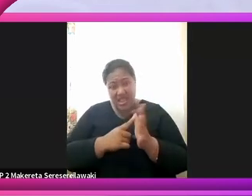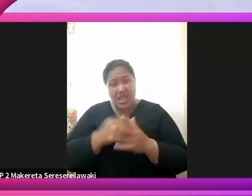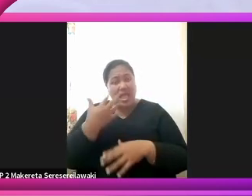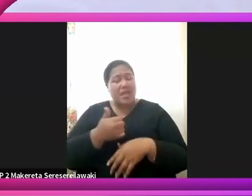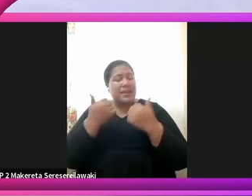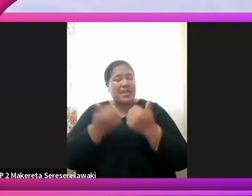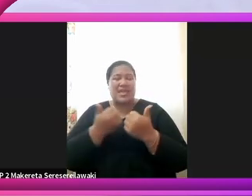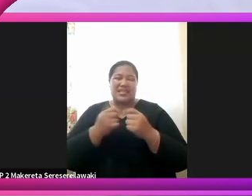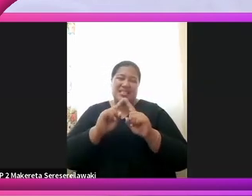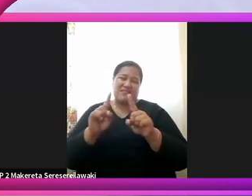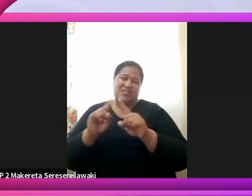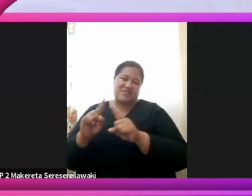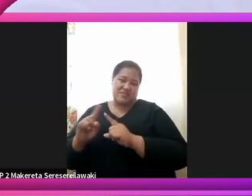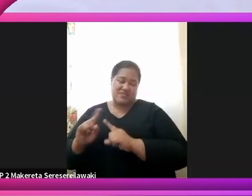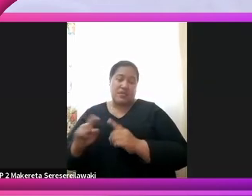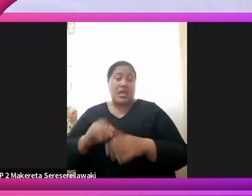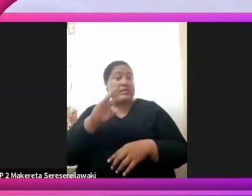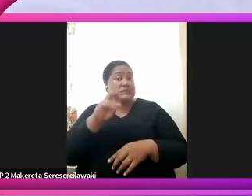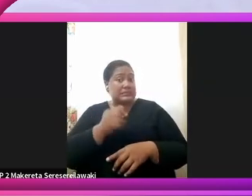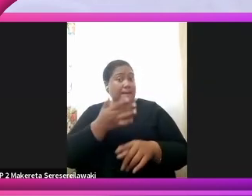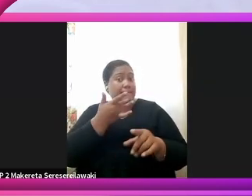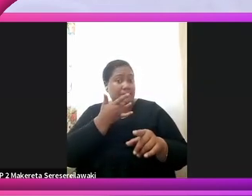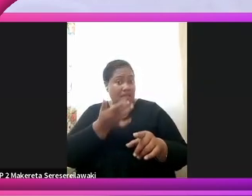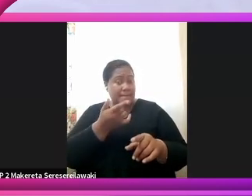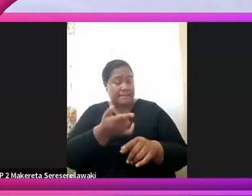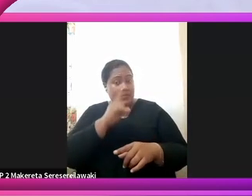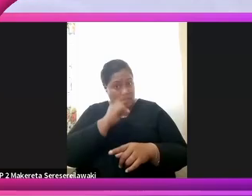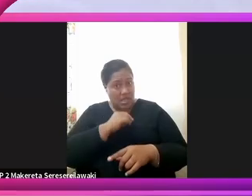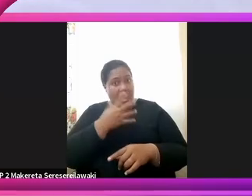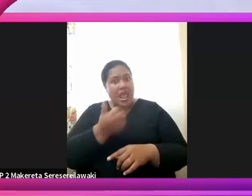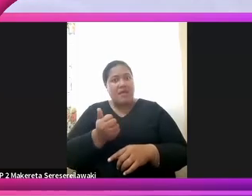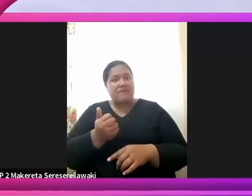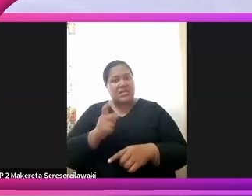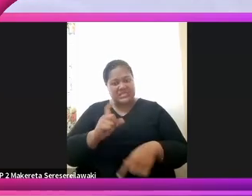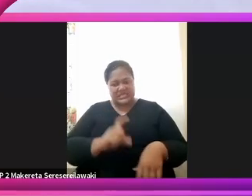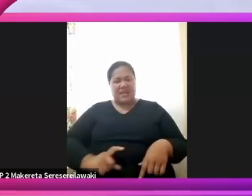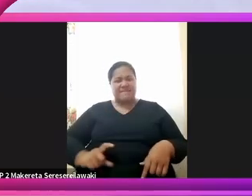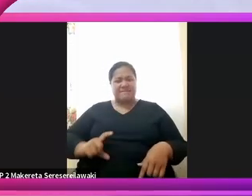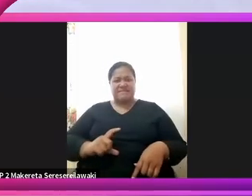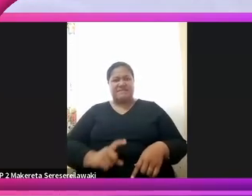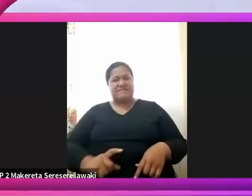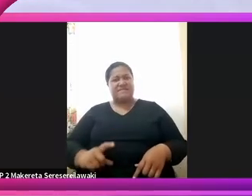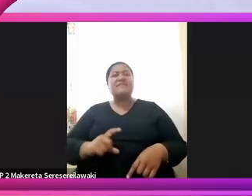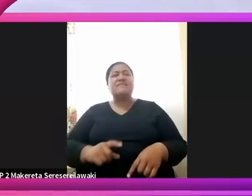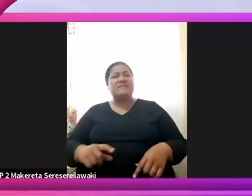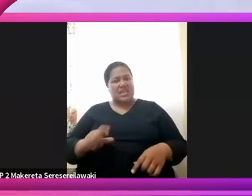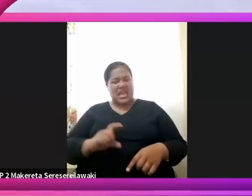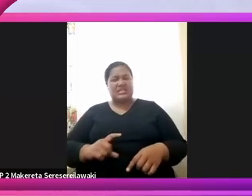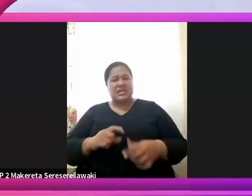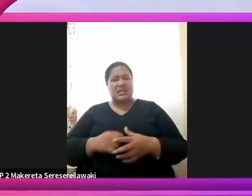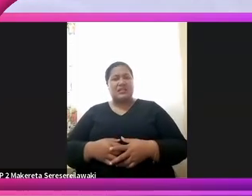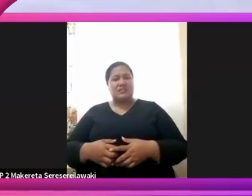types, but in some type of chlamydia can cause cervical cancer, can lead to cervical cancer if you treat, if